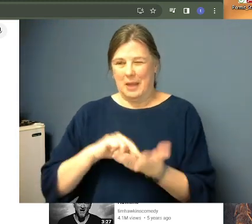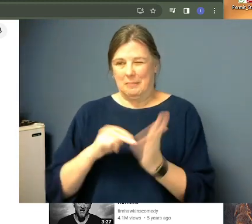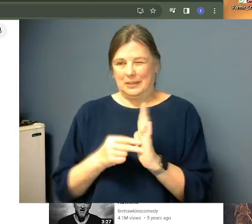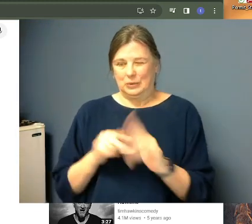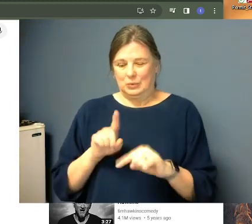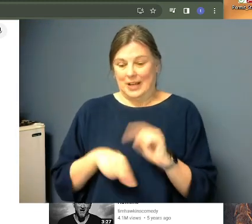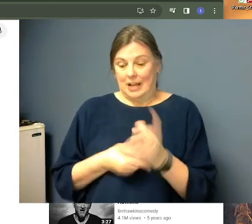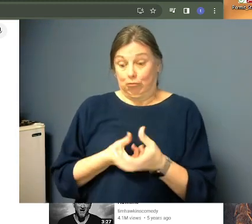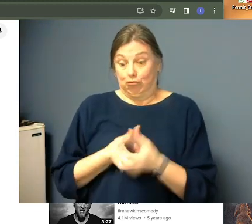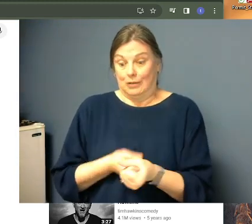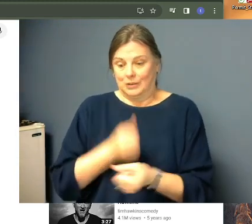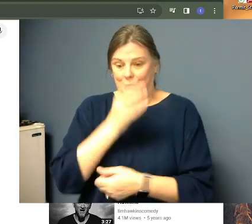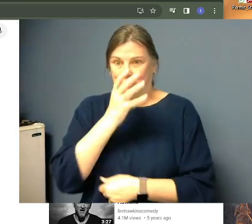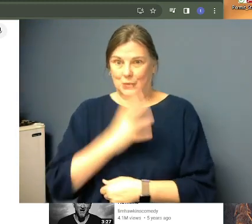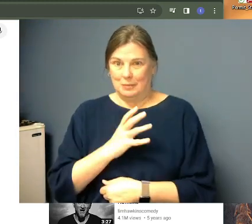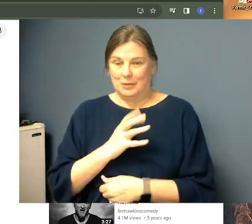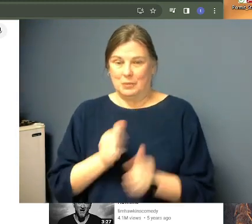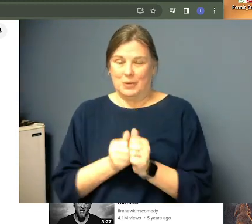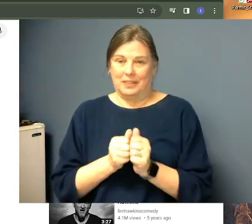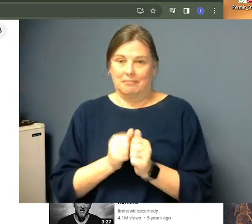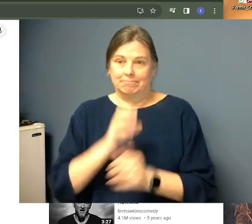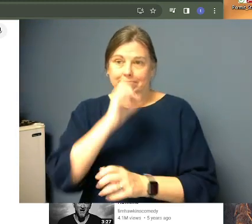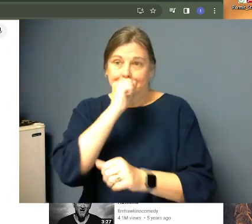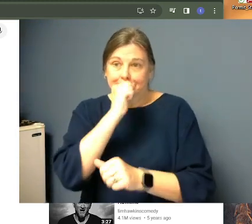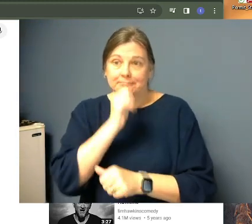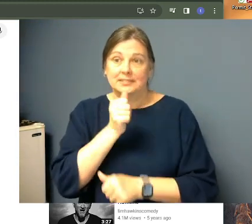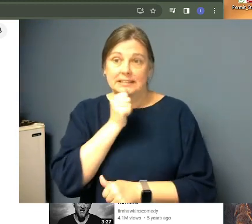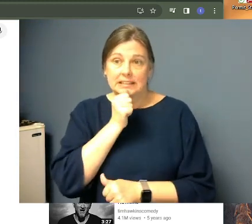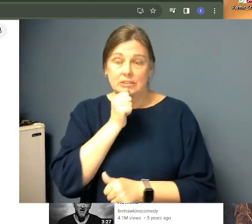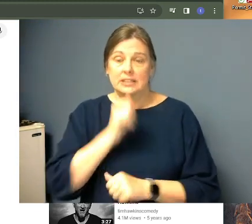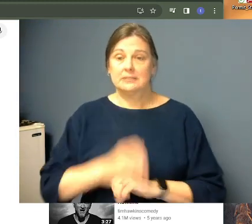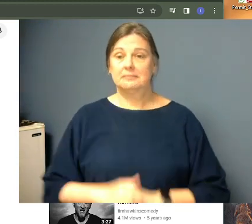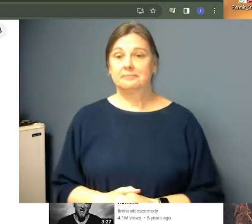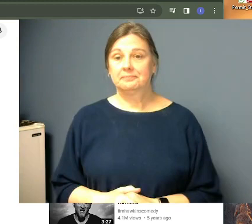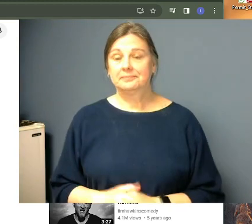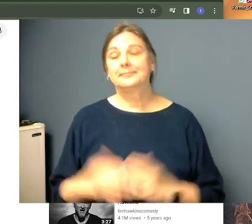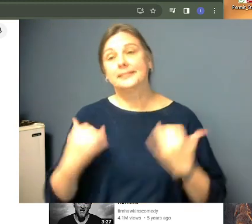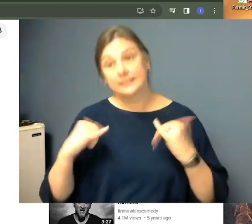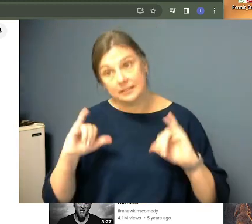things. We just like to gossip. So,